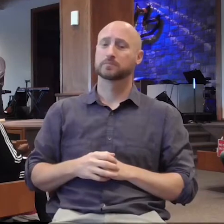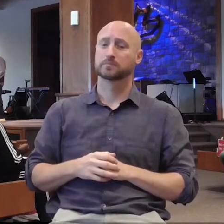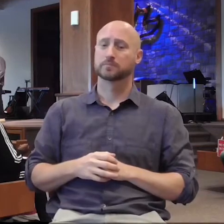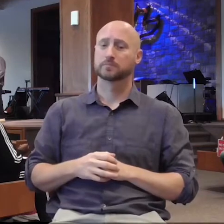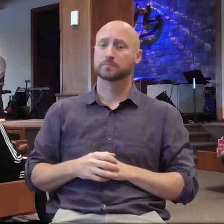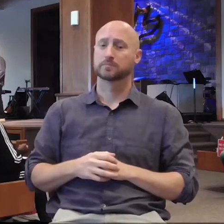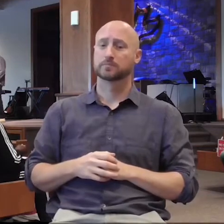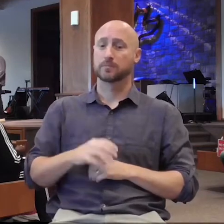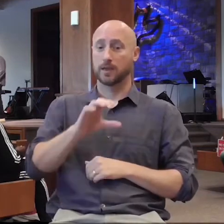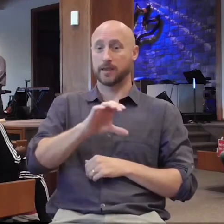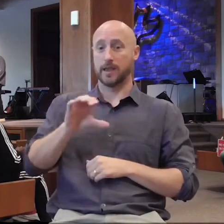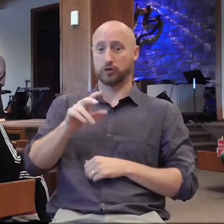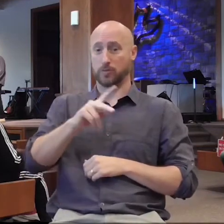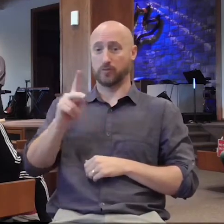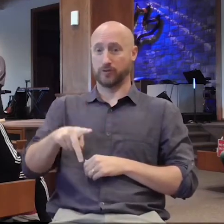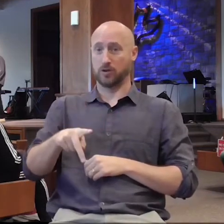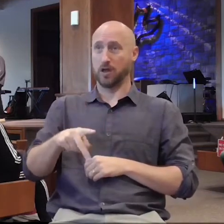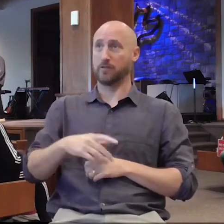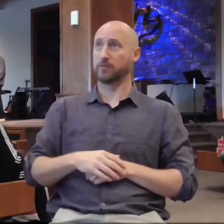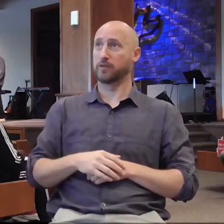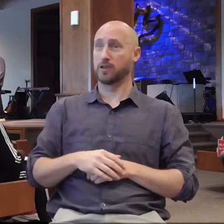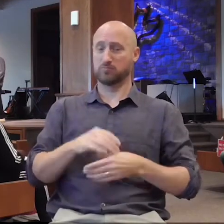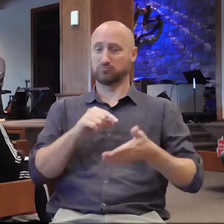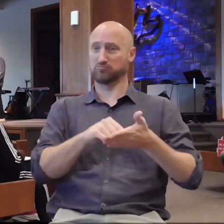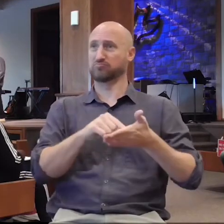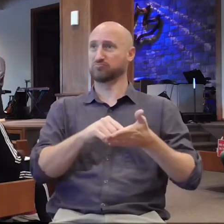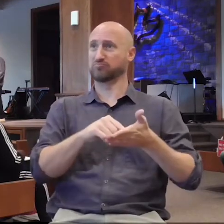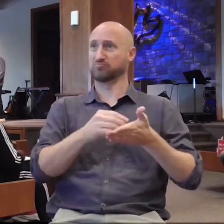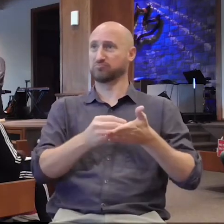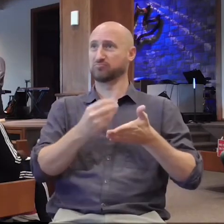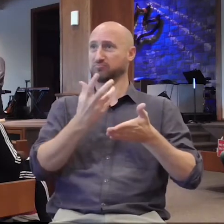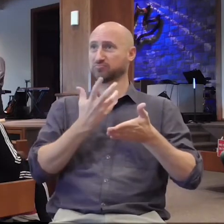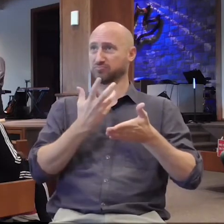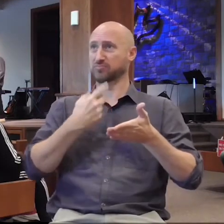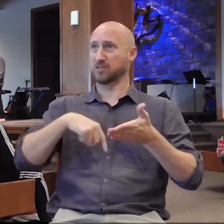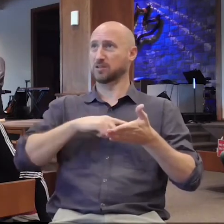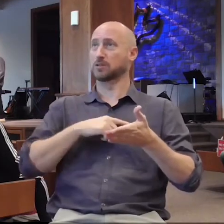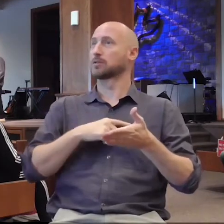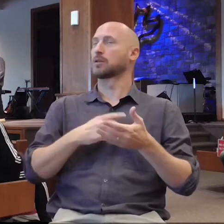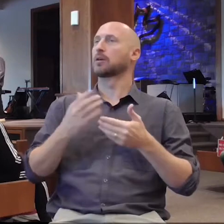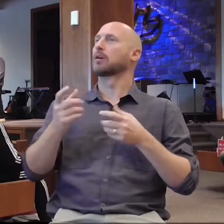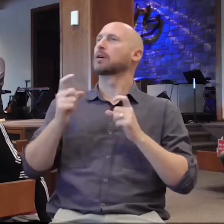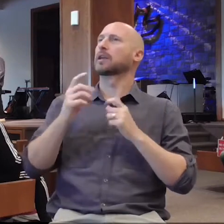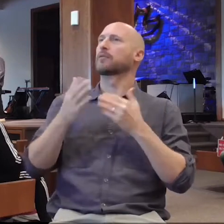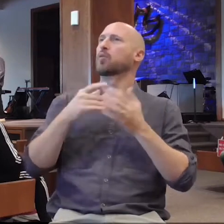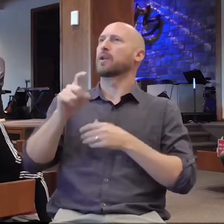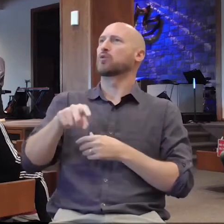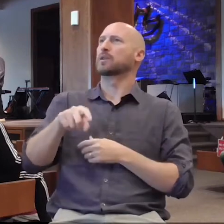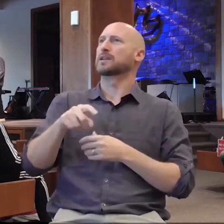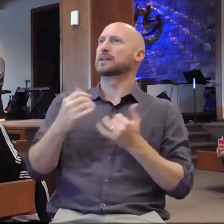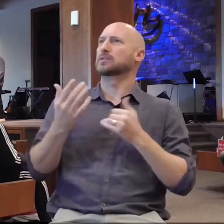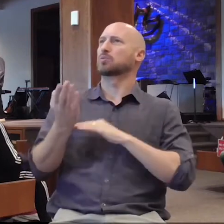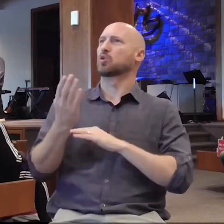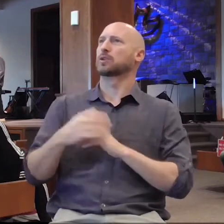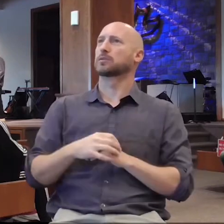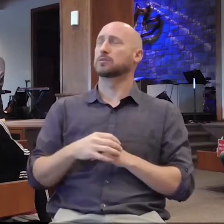to Calvary, Philly, Lord, give us our portion, Lord. And we love you, Lord